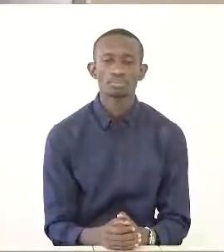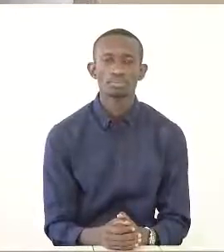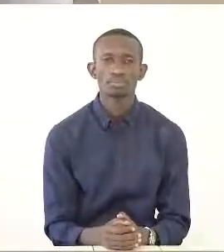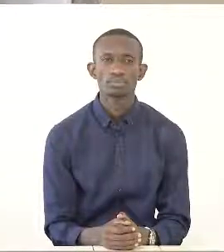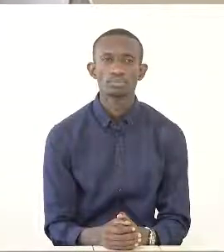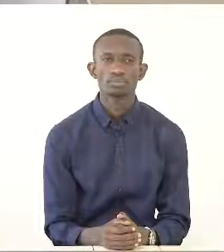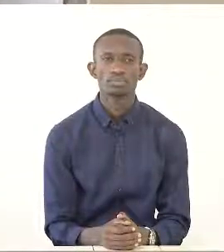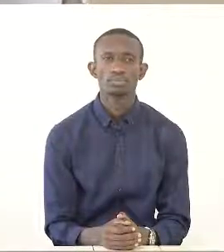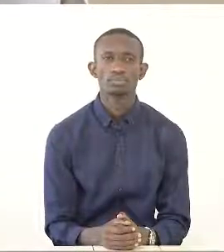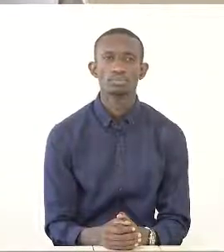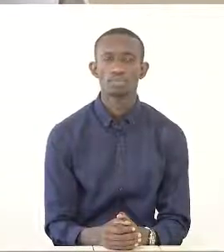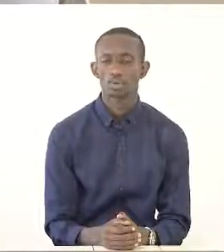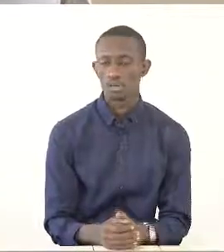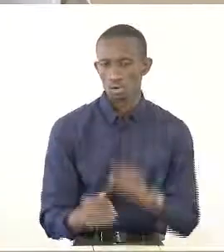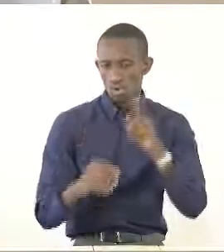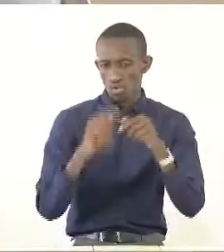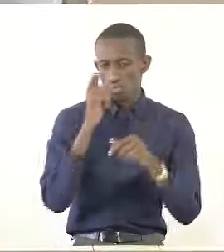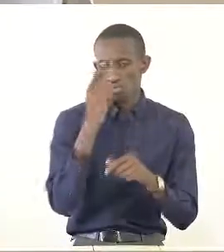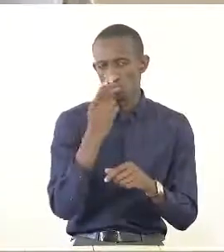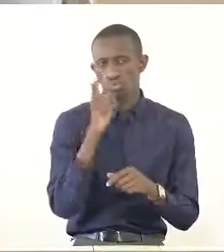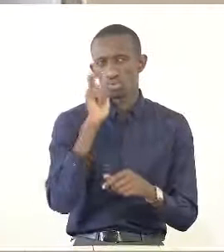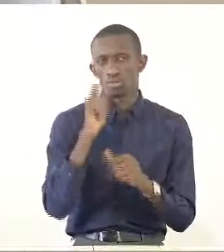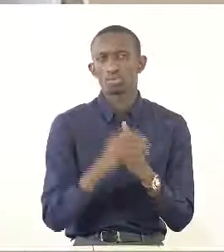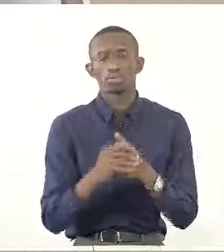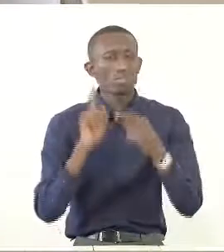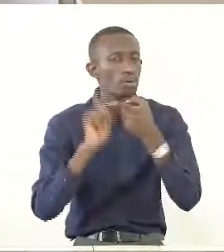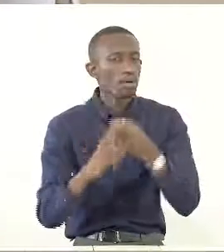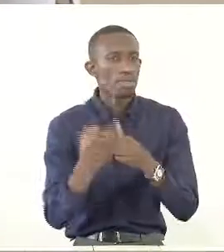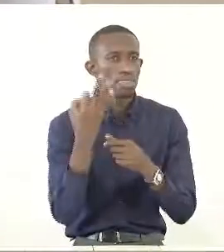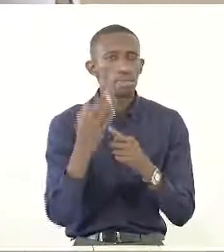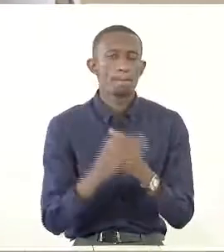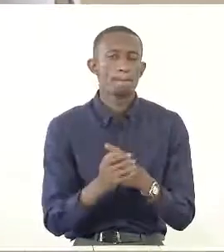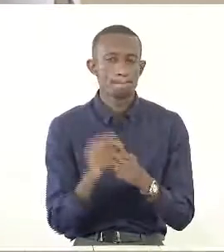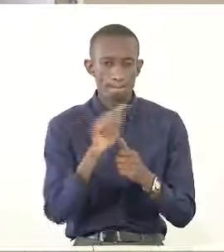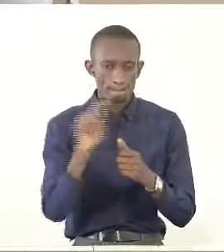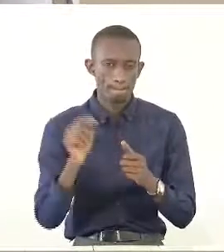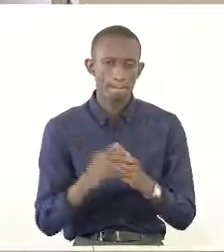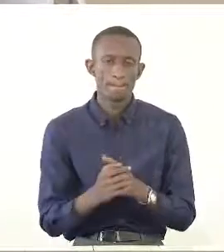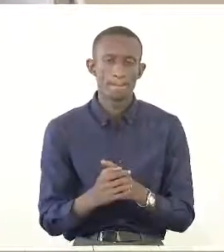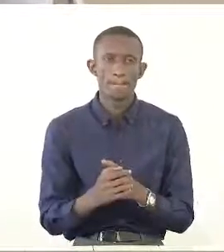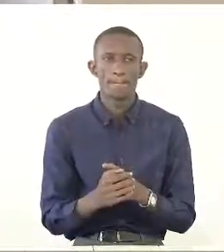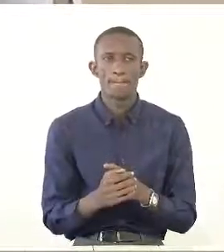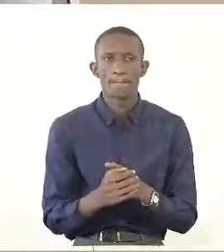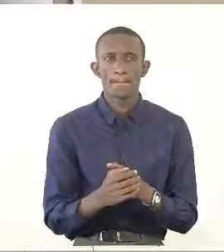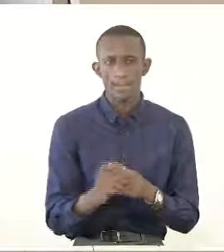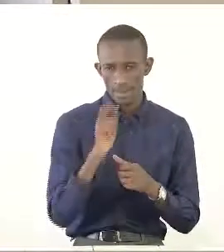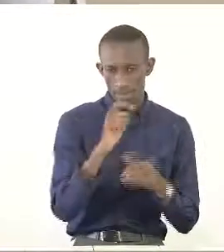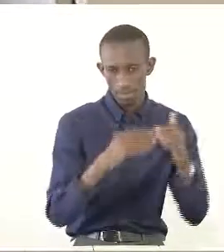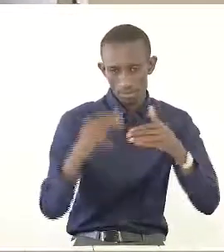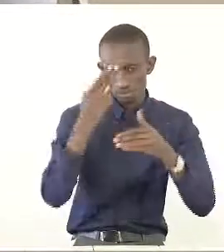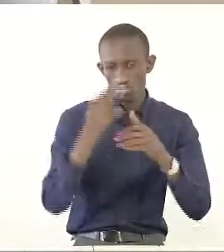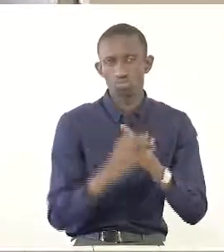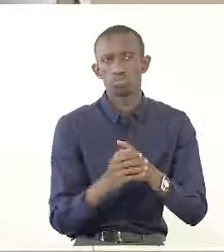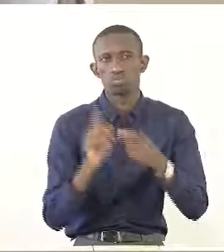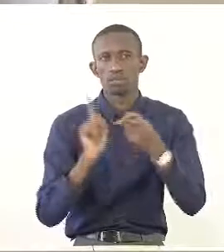Integral of 2x plus 3 divided by x squared plus